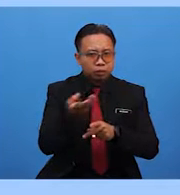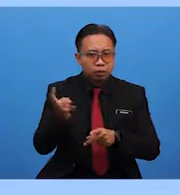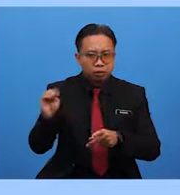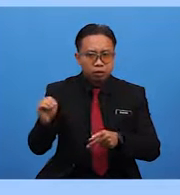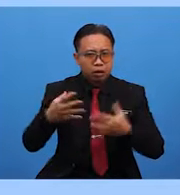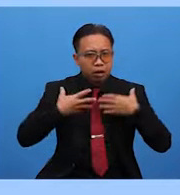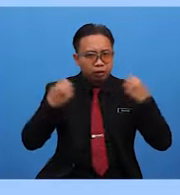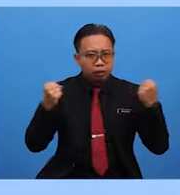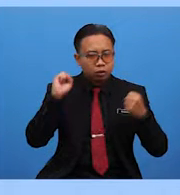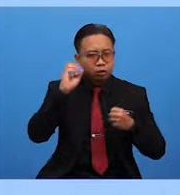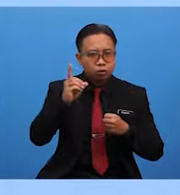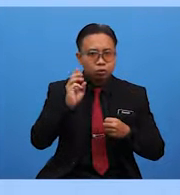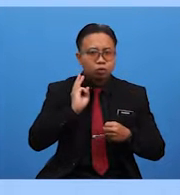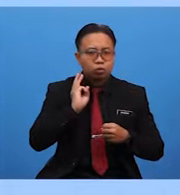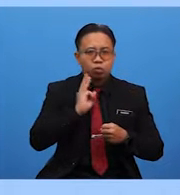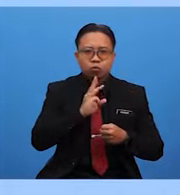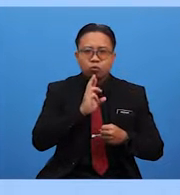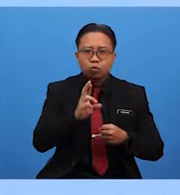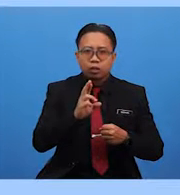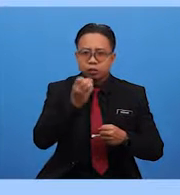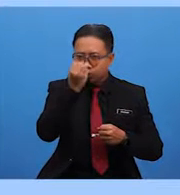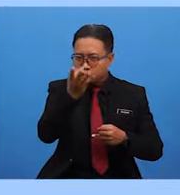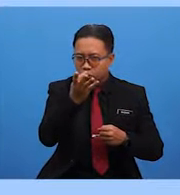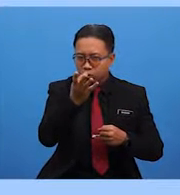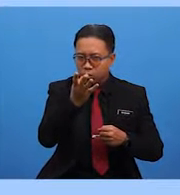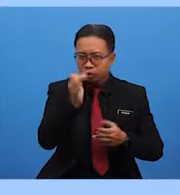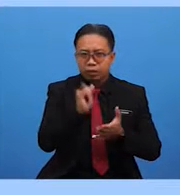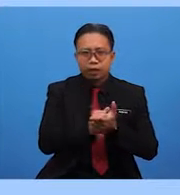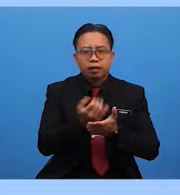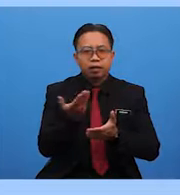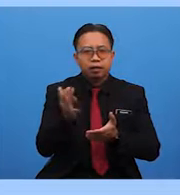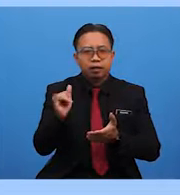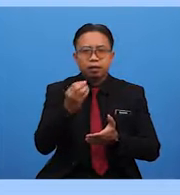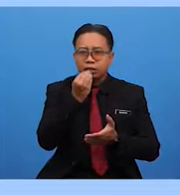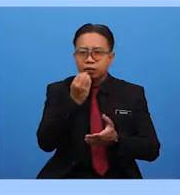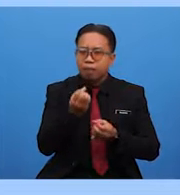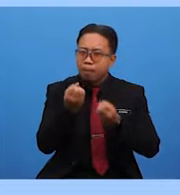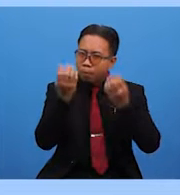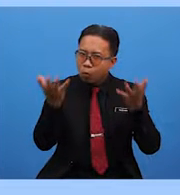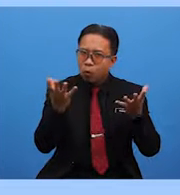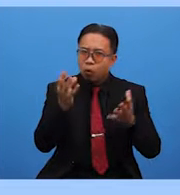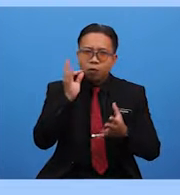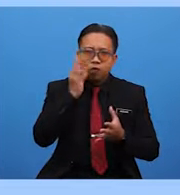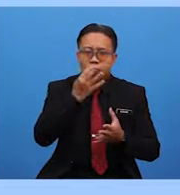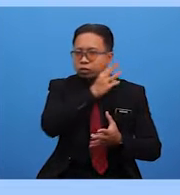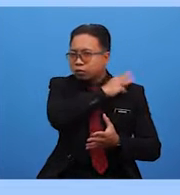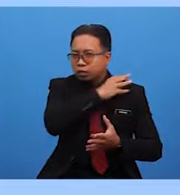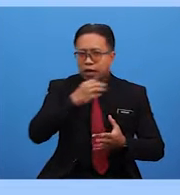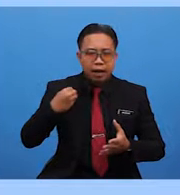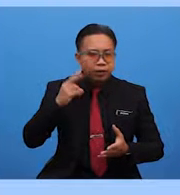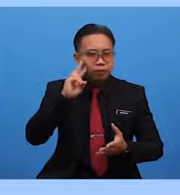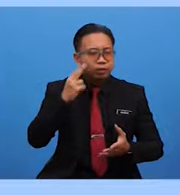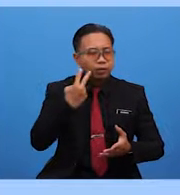that they eat more fruits and vegetables. Choose the correct sentence. Are you all